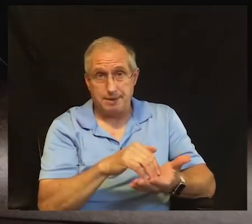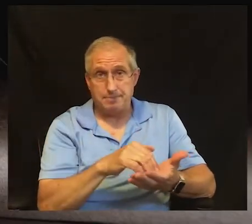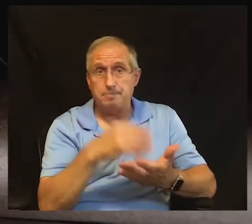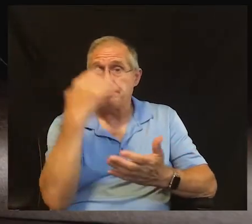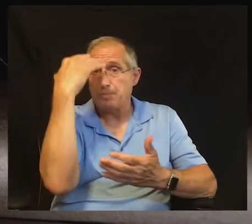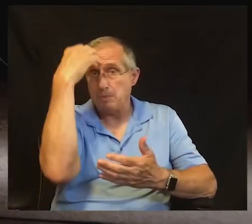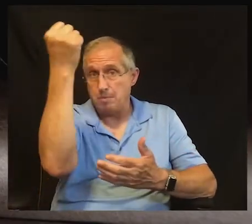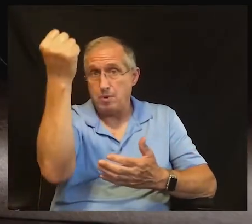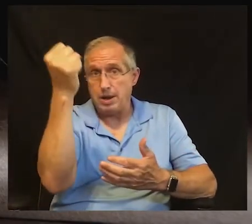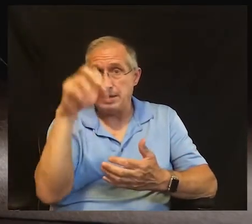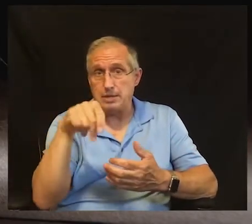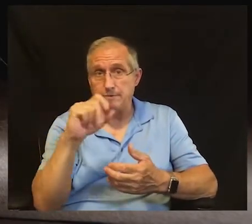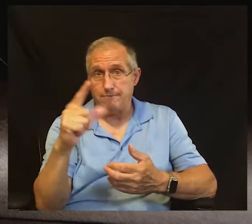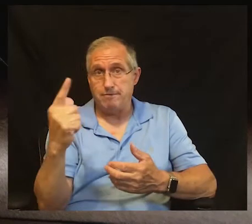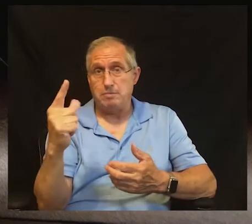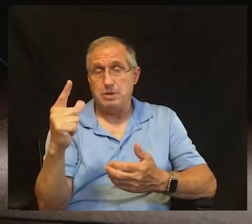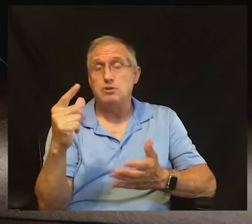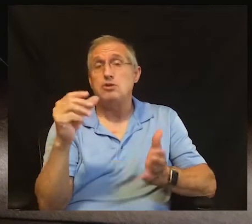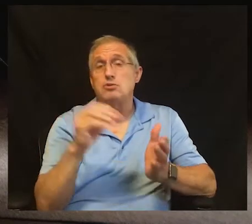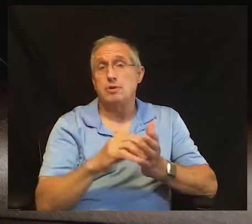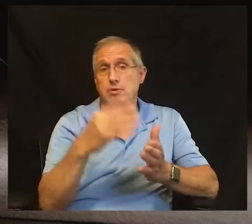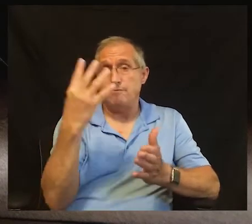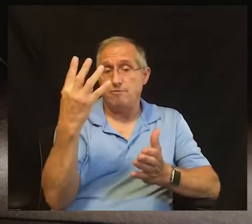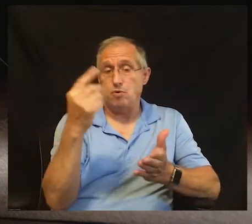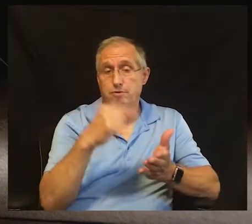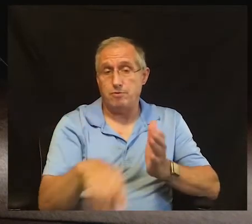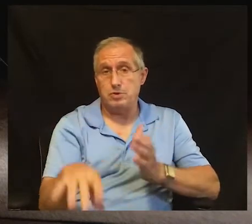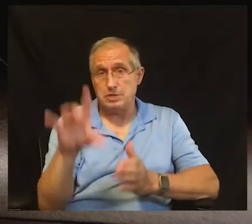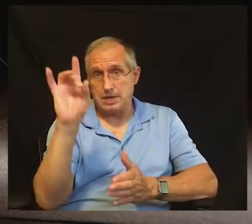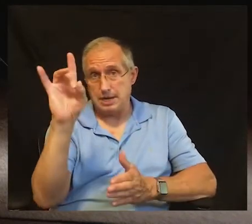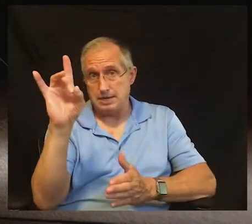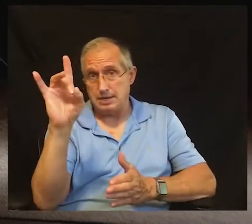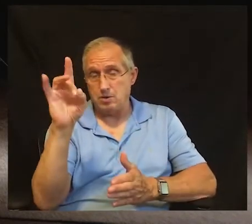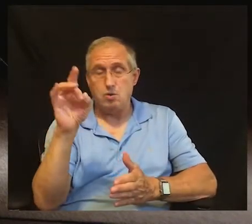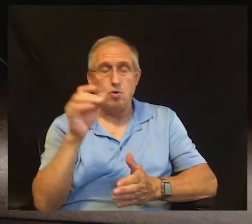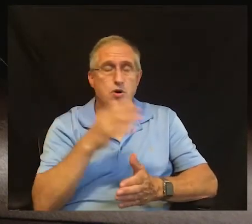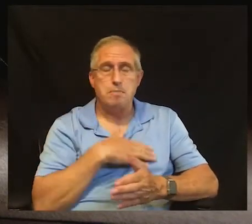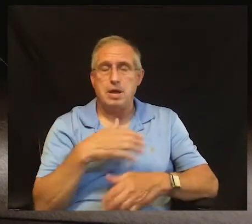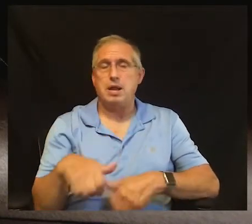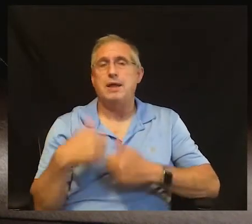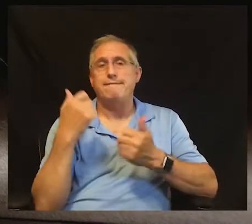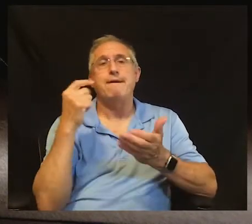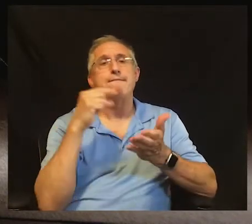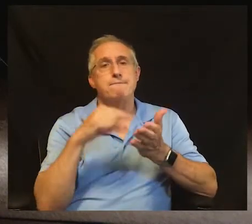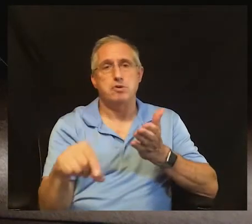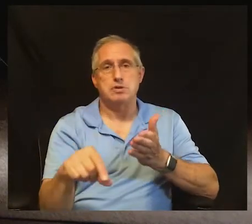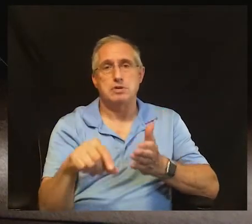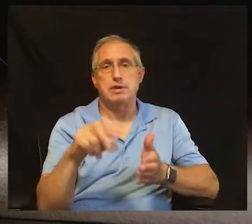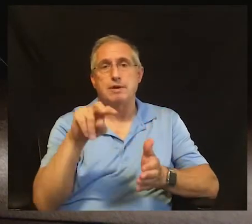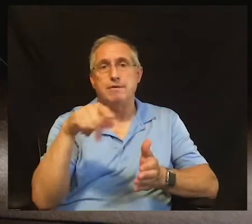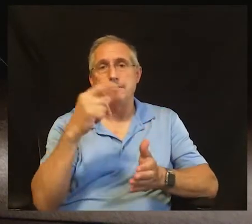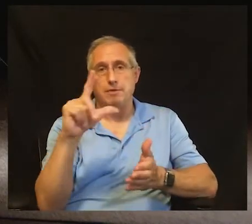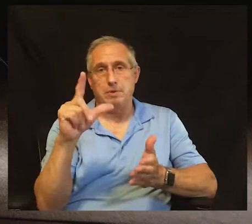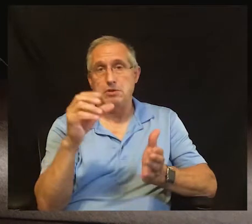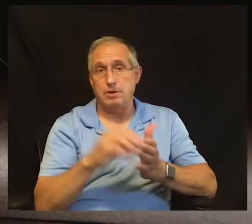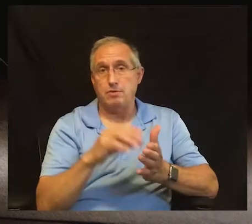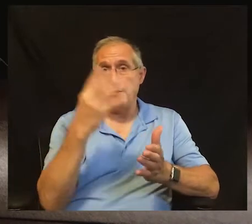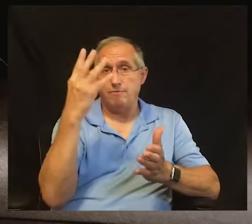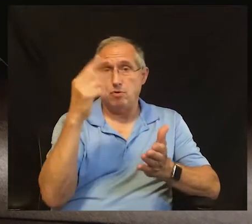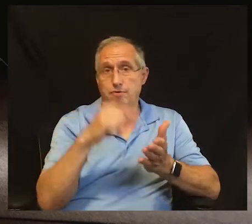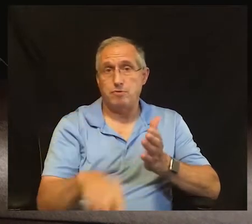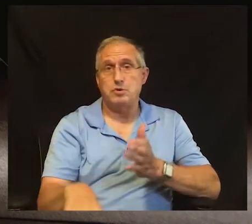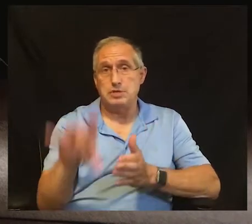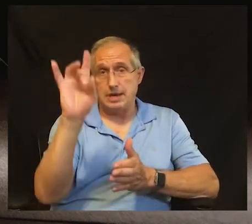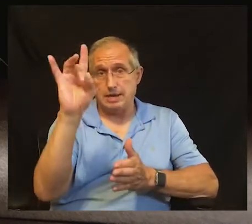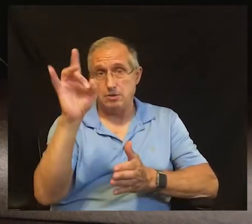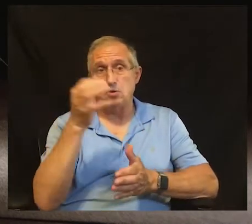to memorize Philippians chapter 4 and verse 8. It's one of my life verses. Philippians chapter 4 and verse 8.